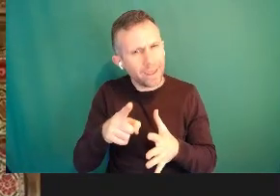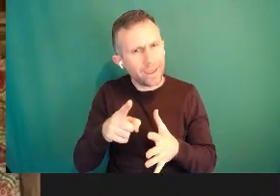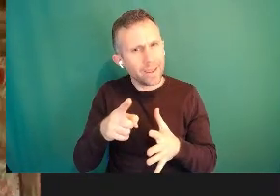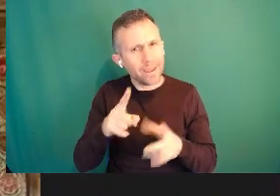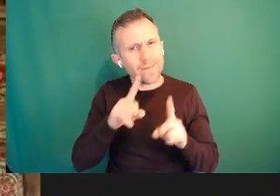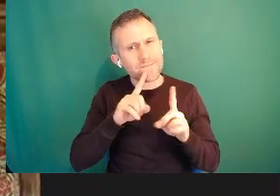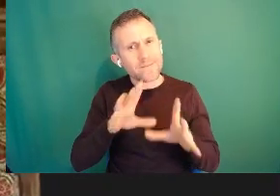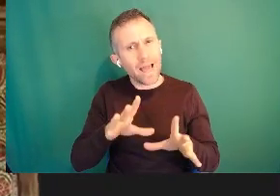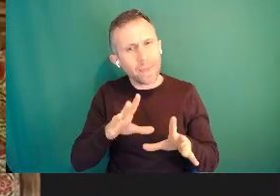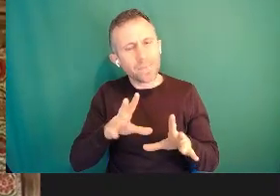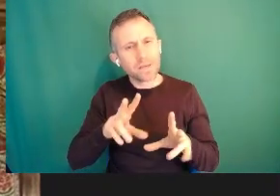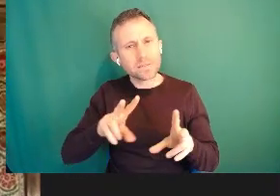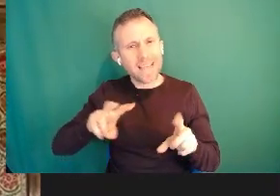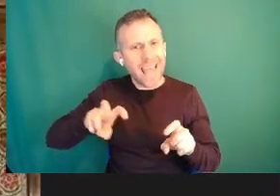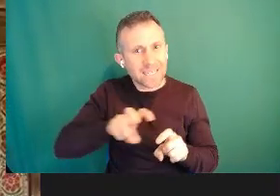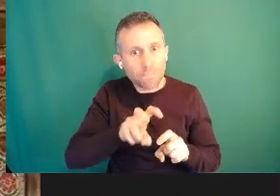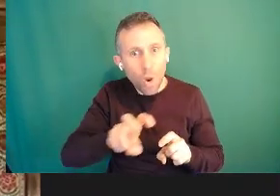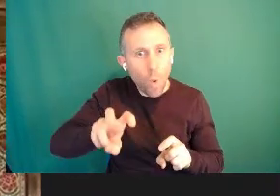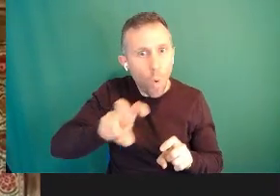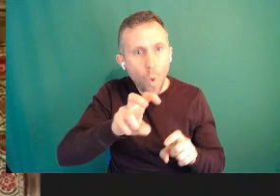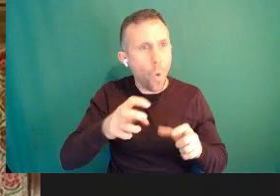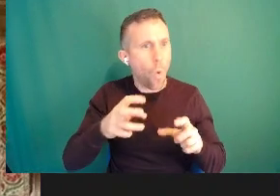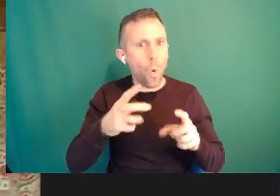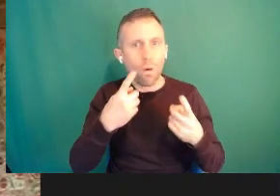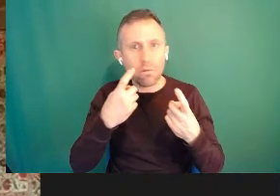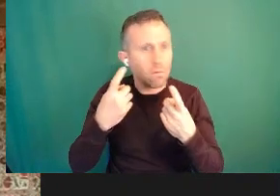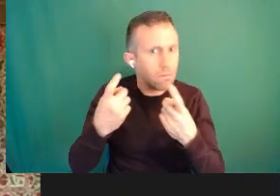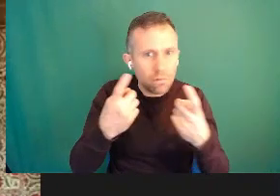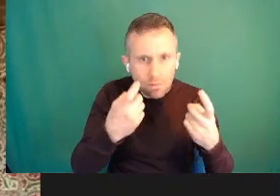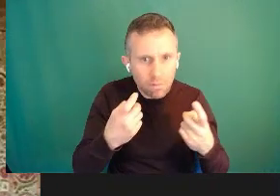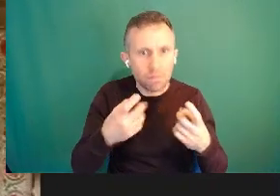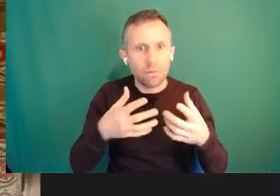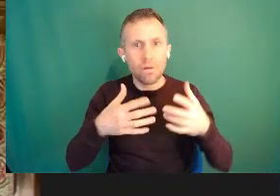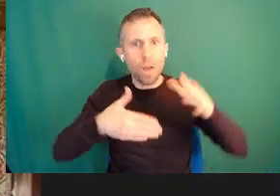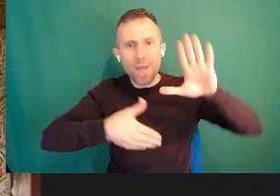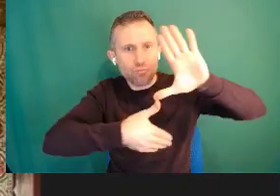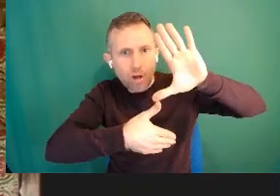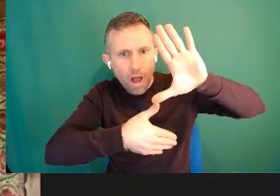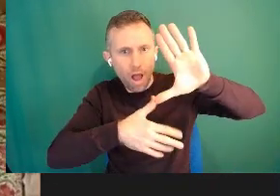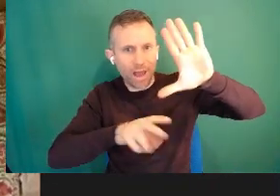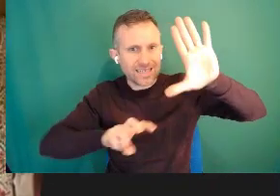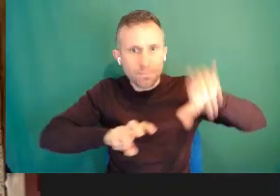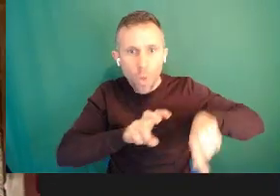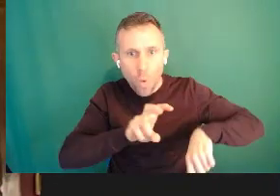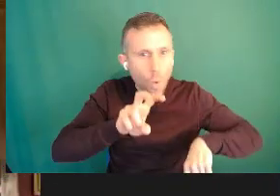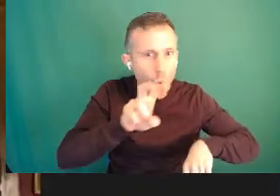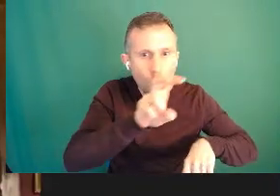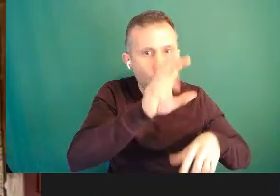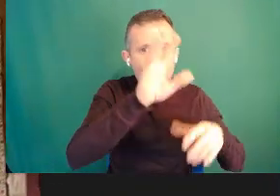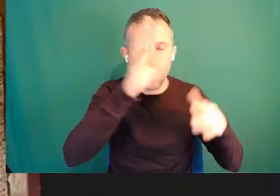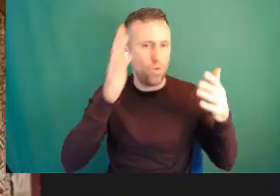that on the proviso that he didn't pick a fight with the Spanish.